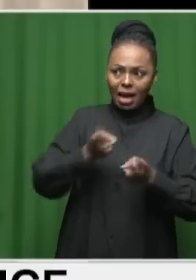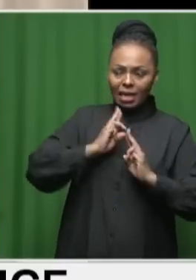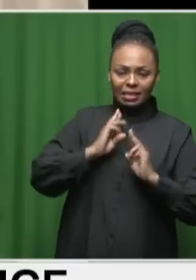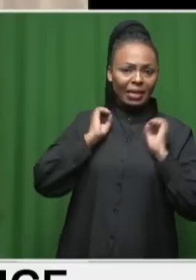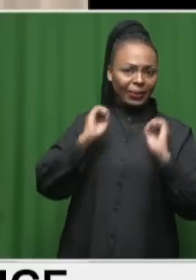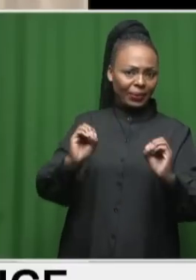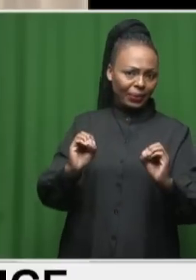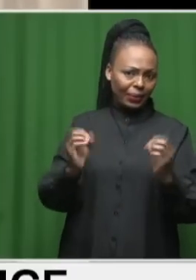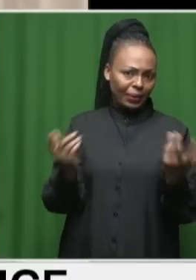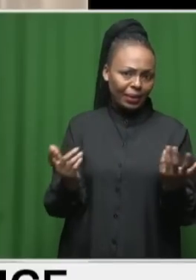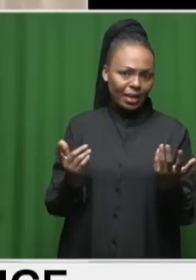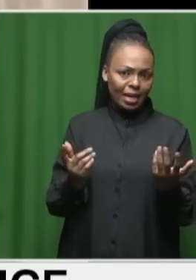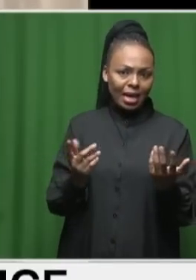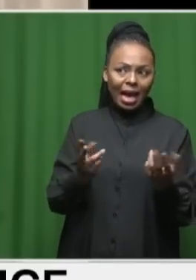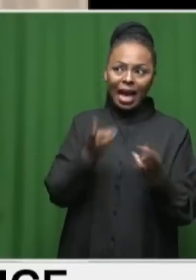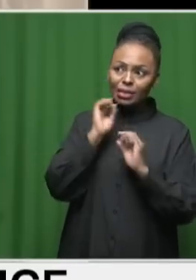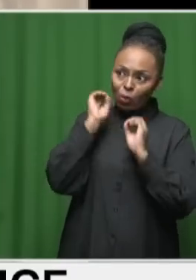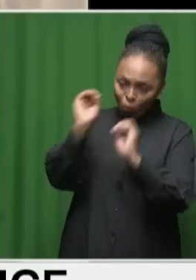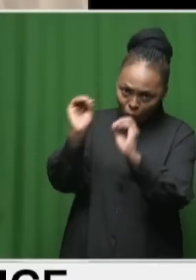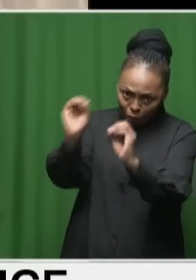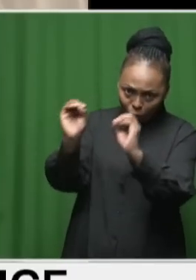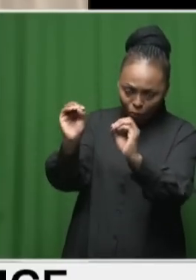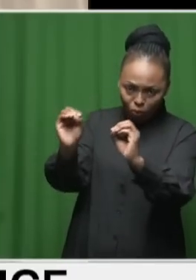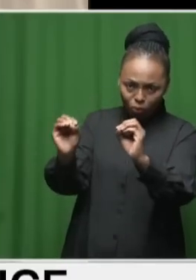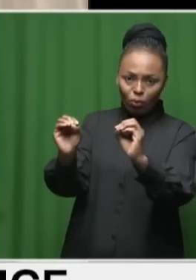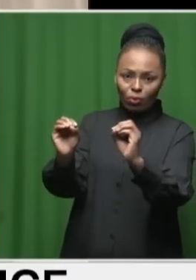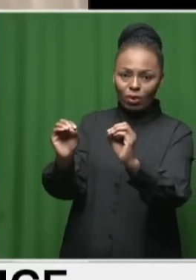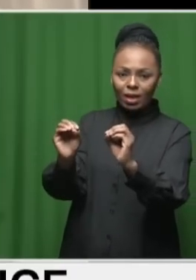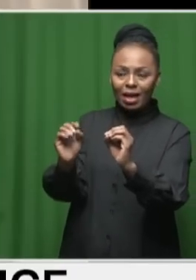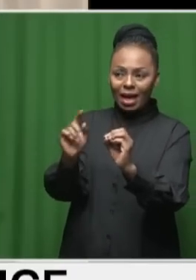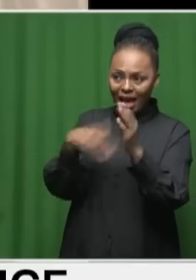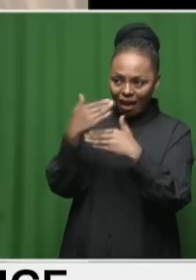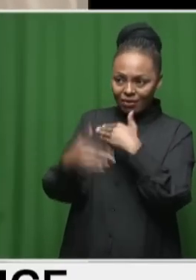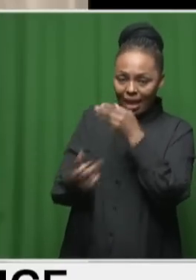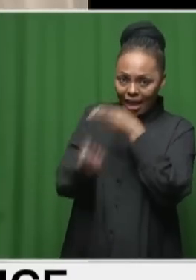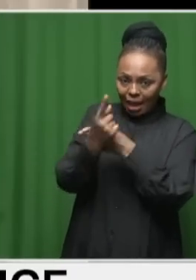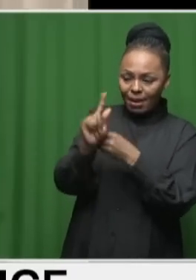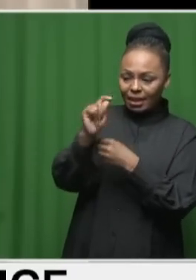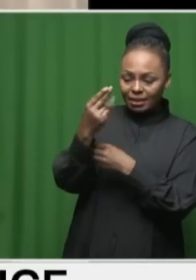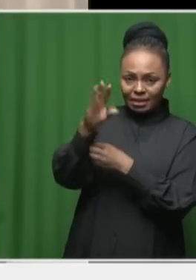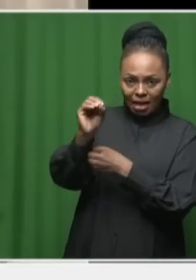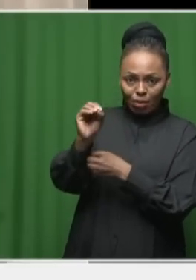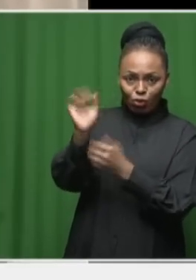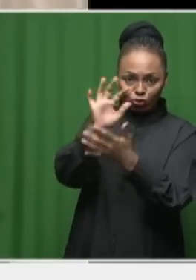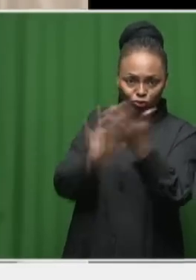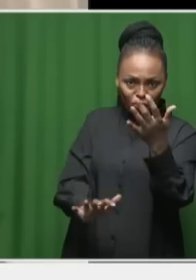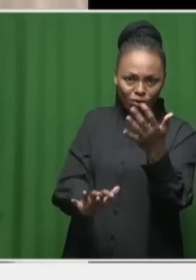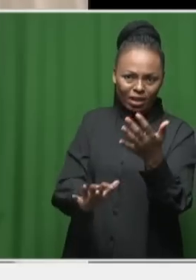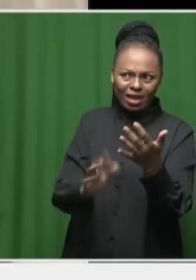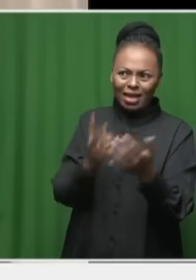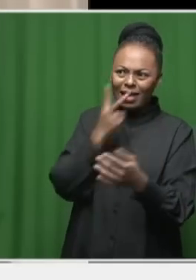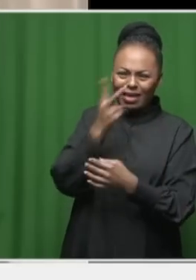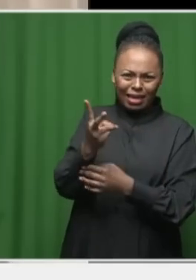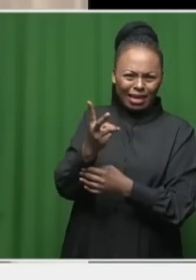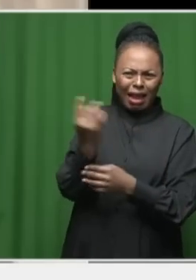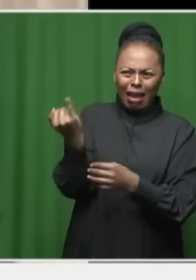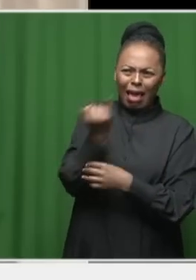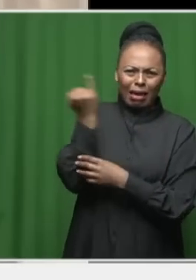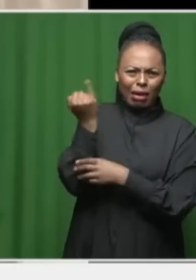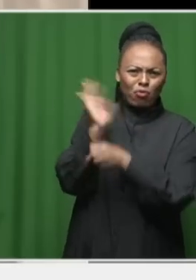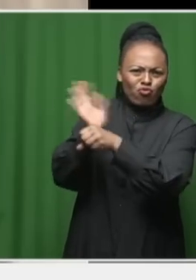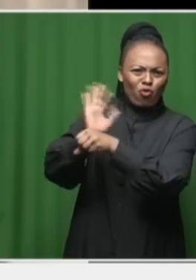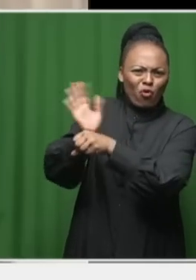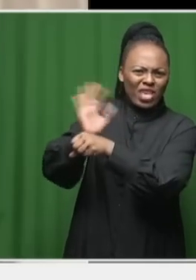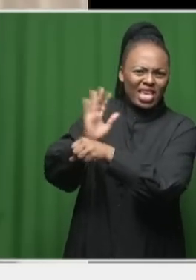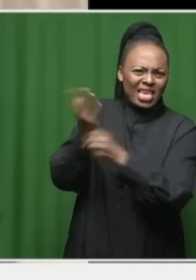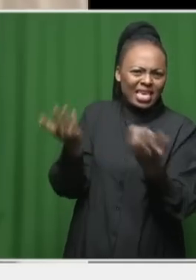answers. And those answers are right there after the Thabo Bester saga. I mean, this is like a movie. And